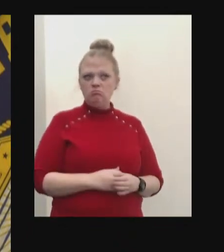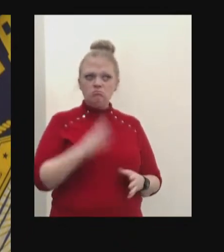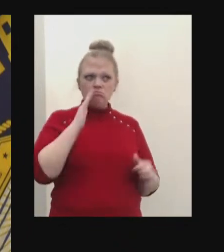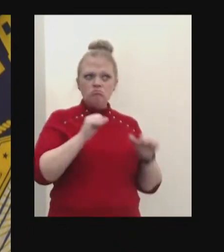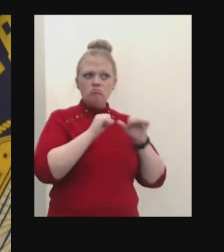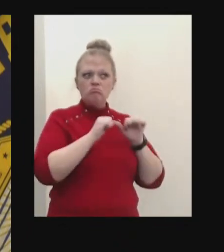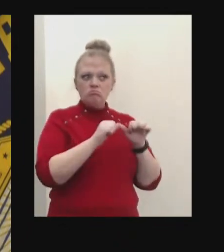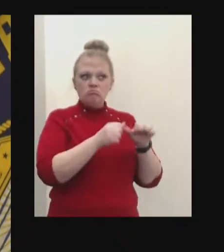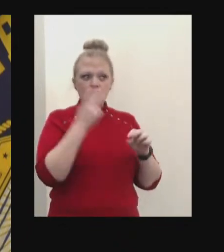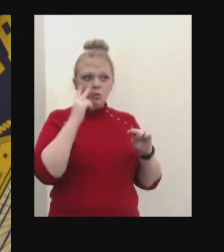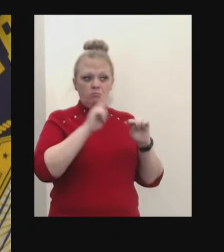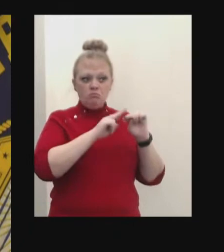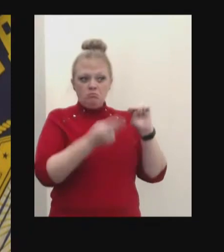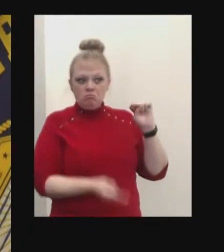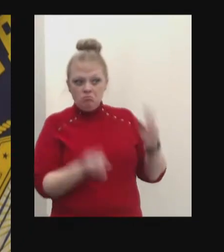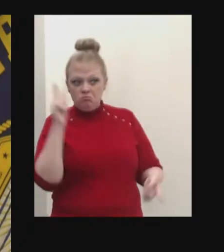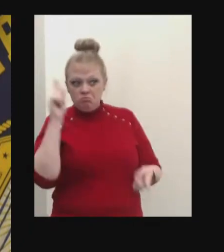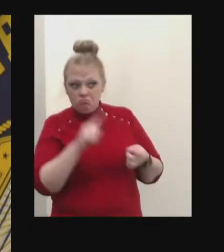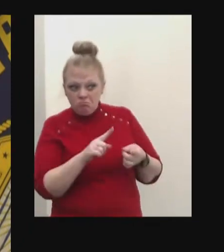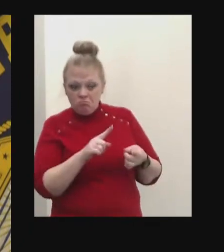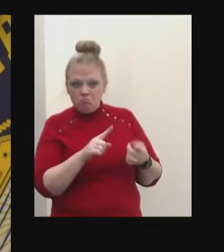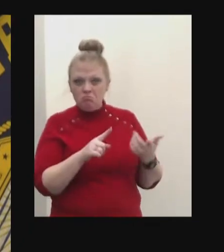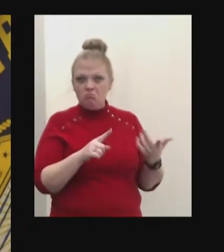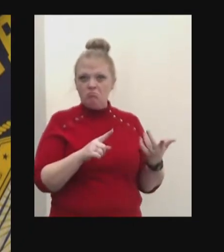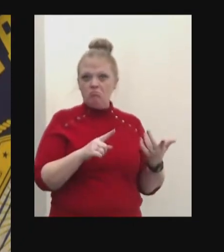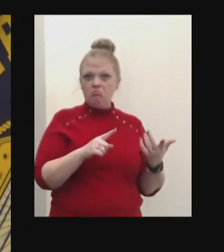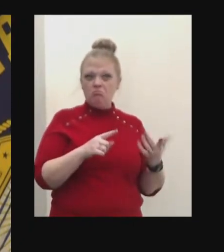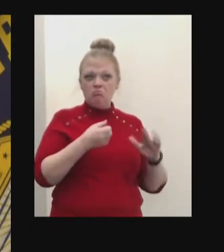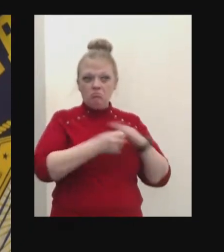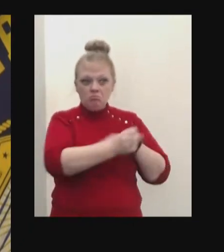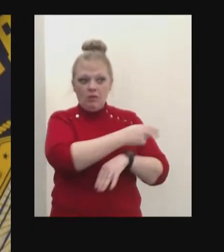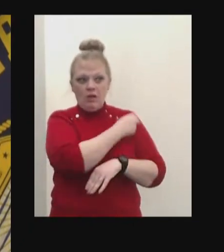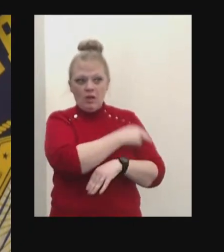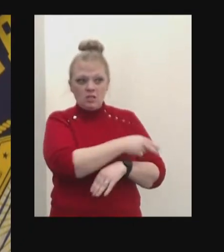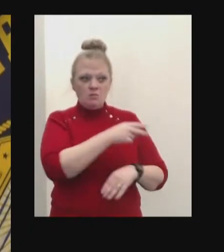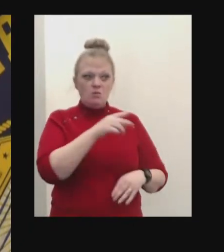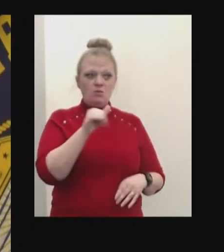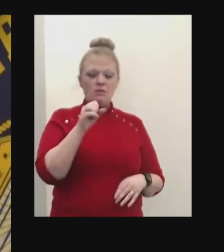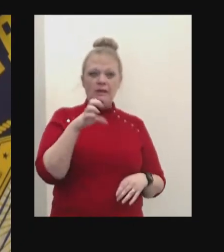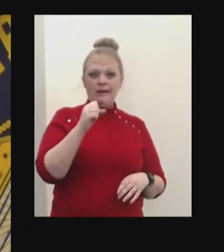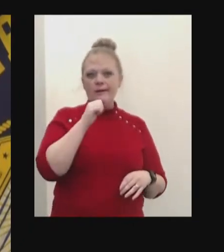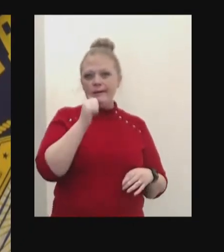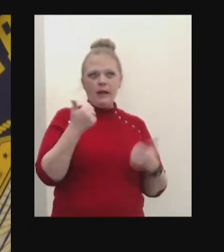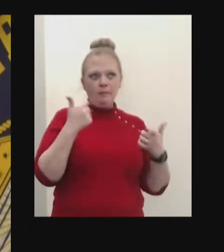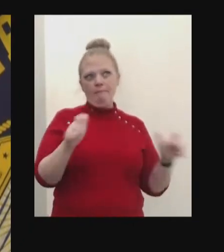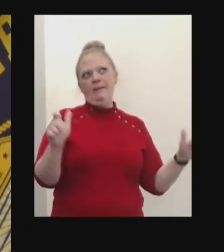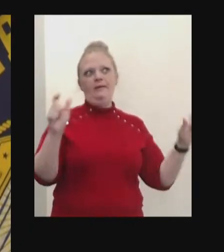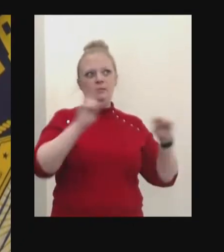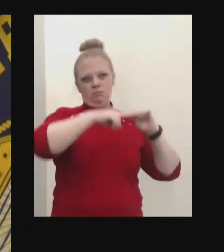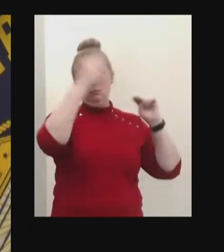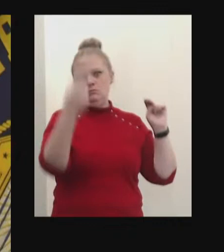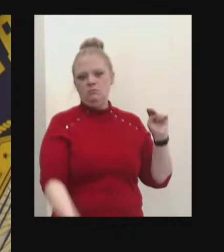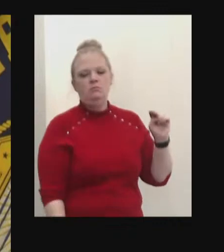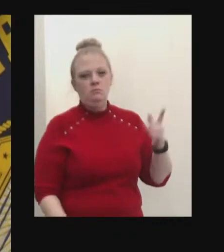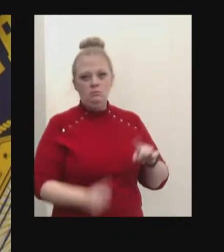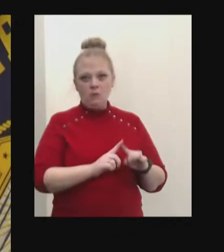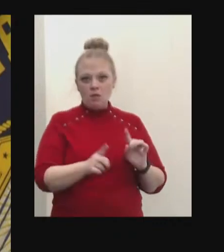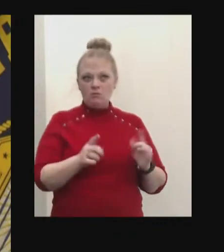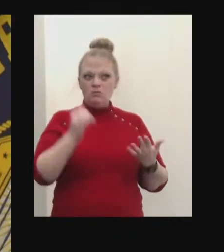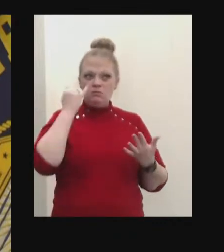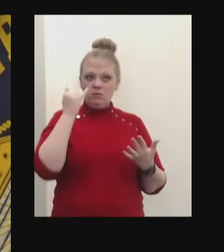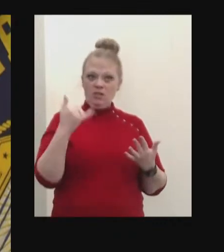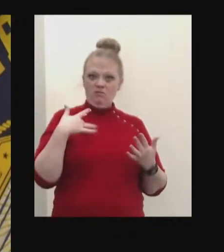in new cases. We continue to see a decline in hospitalizations, not a big decline, but a decline. And if those trends